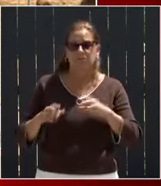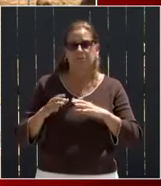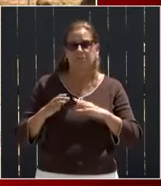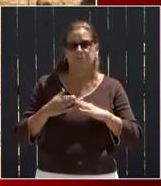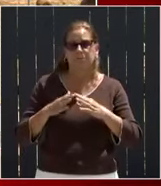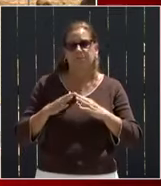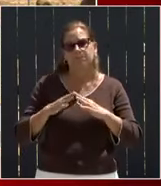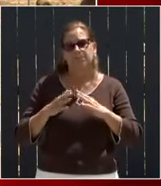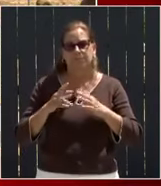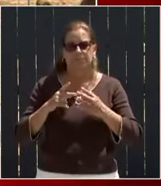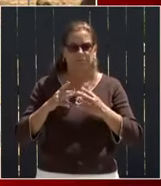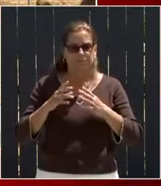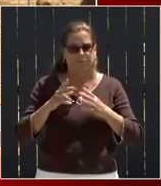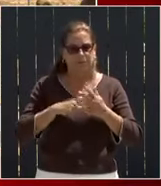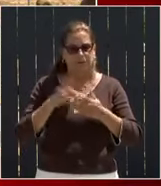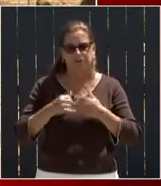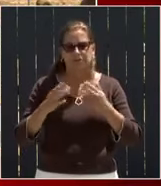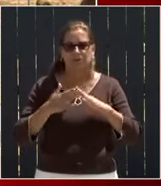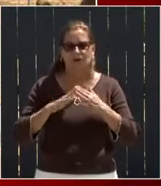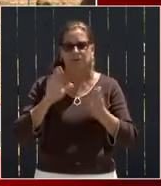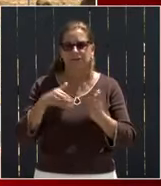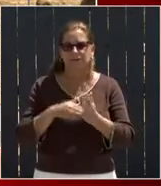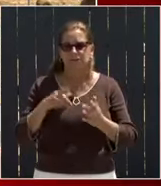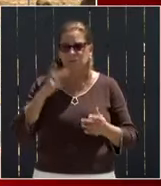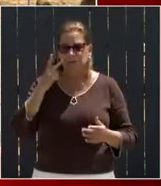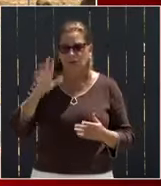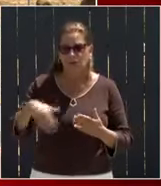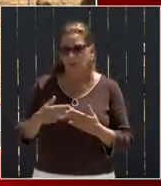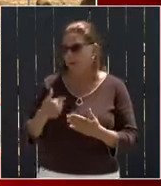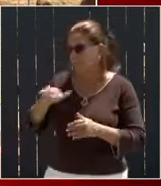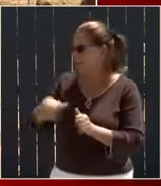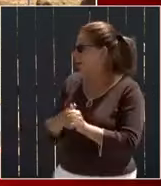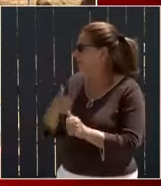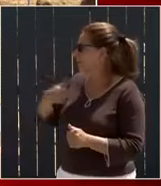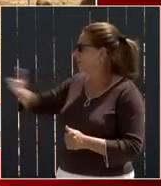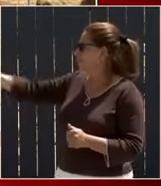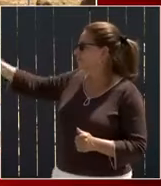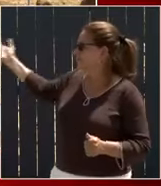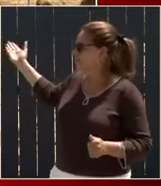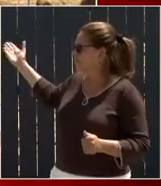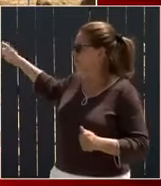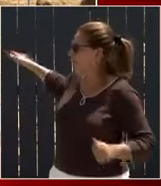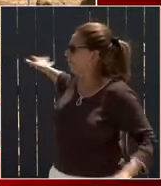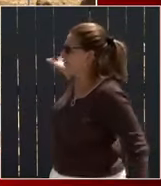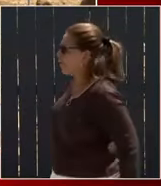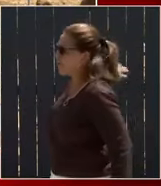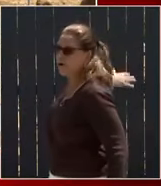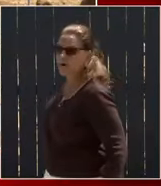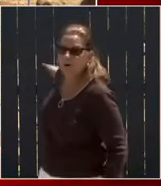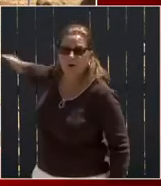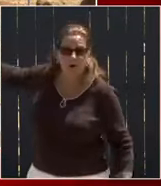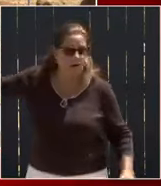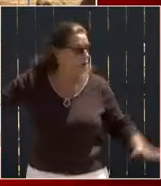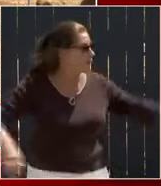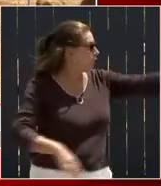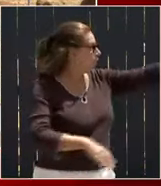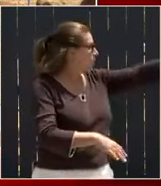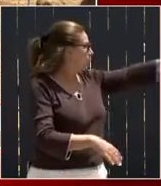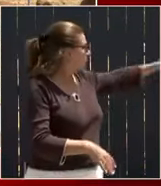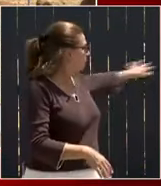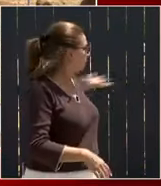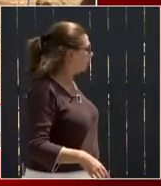block, which you can see behind me here. We want to make sure we get our project straight between Eagle Bank and PNC. Which you can see